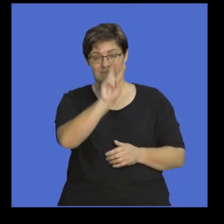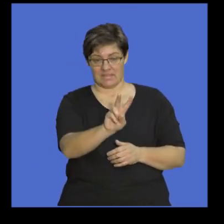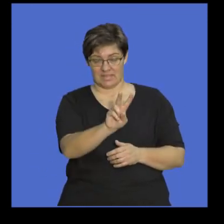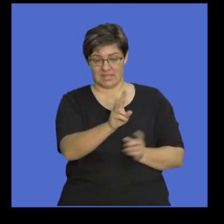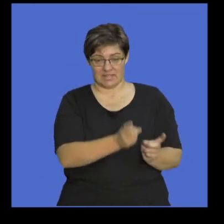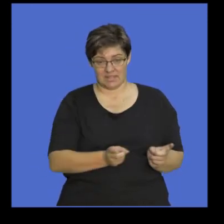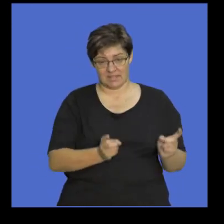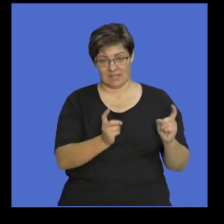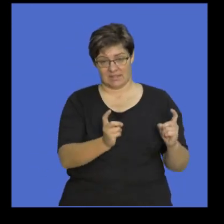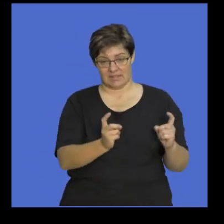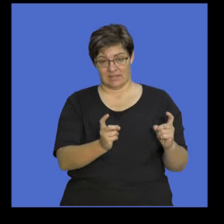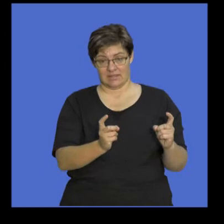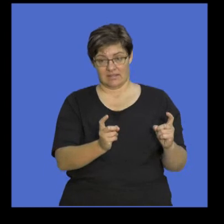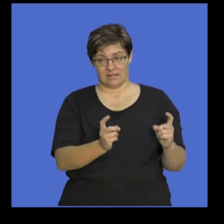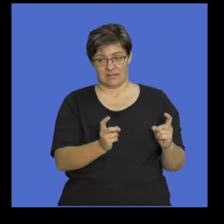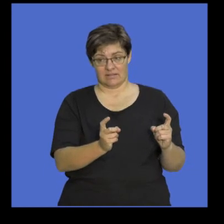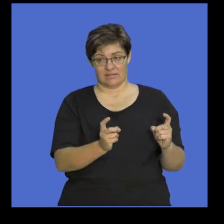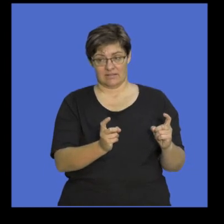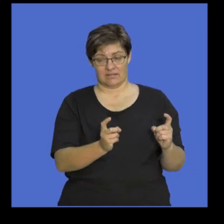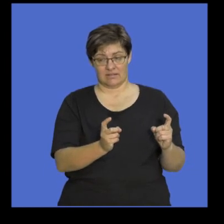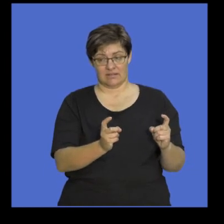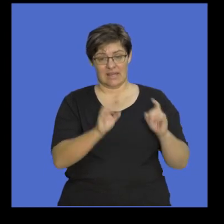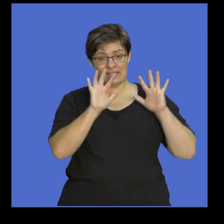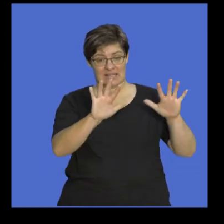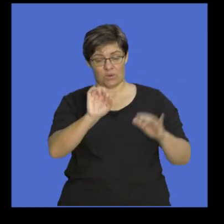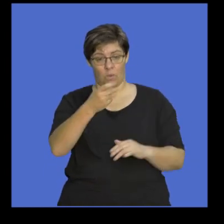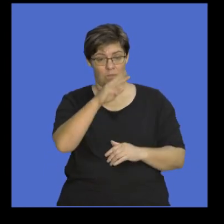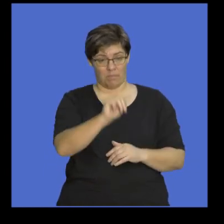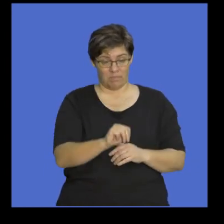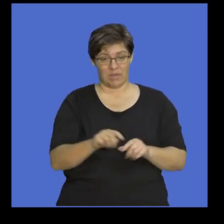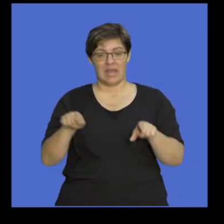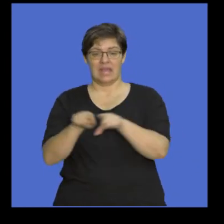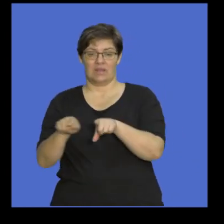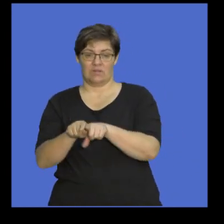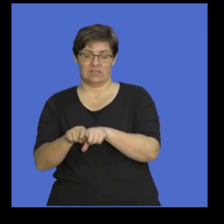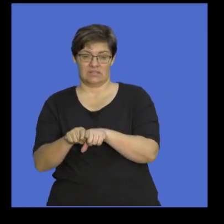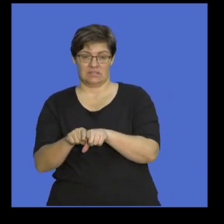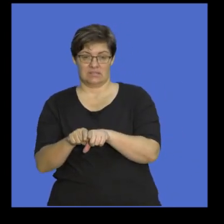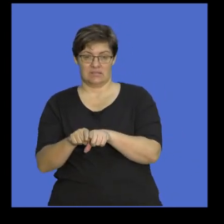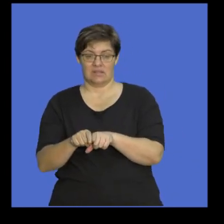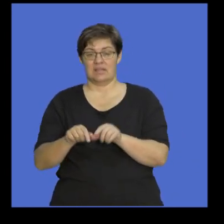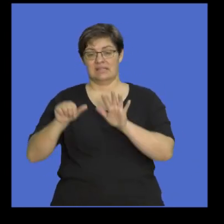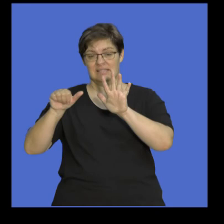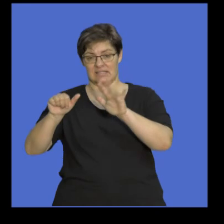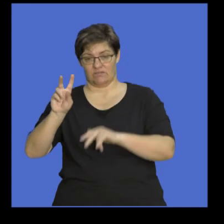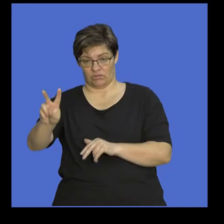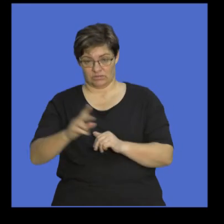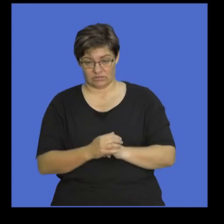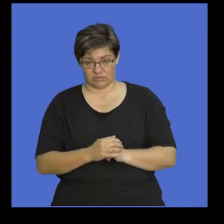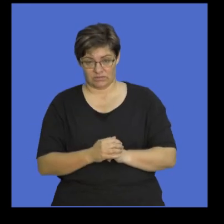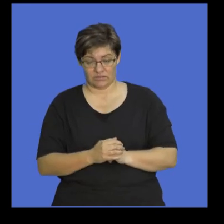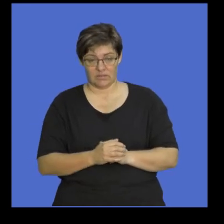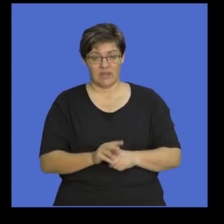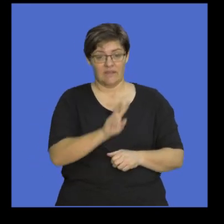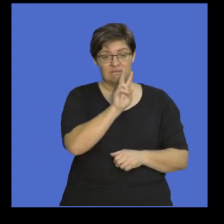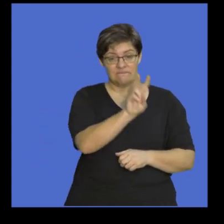V across the 10 ohm, okay, is equals to, we got the